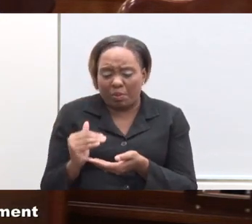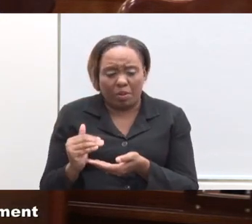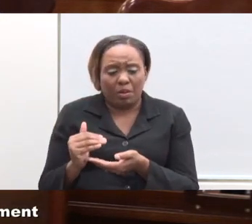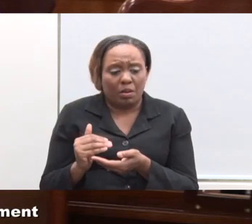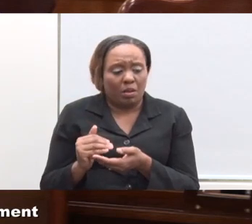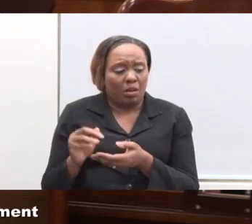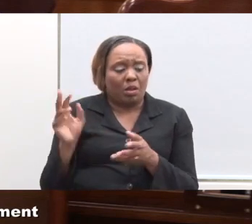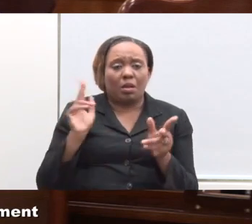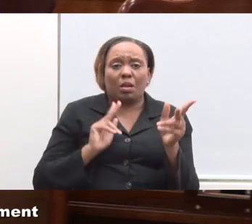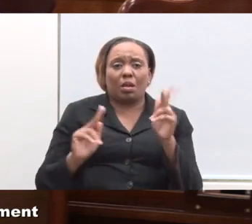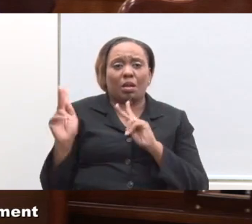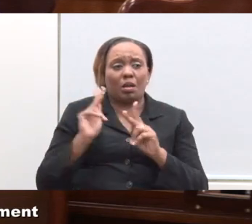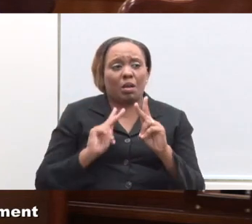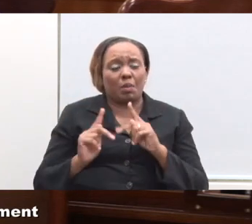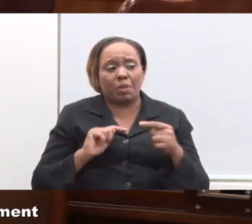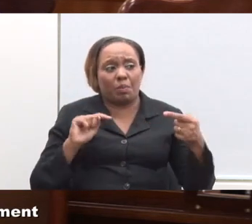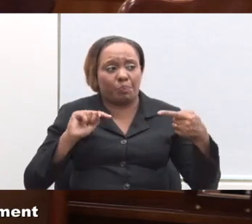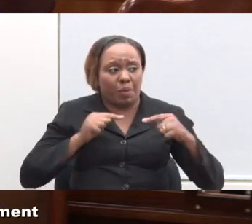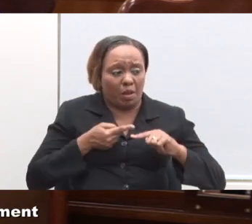ago, 12 years ago.